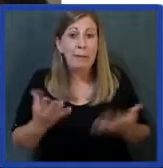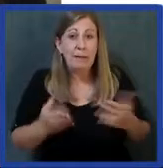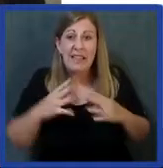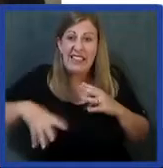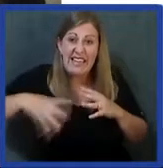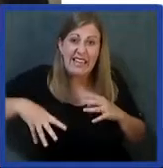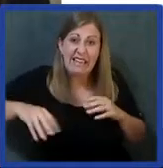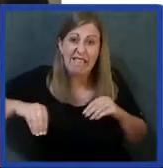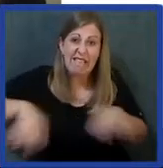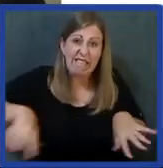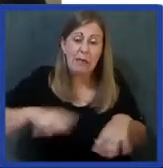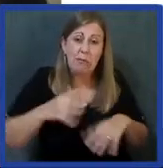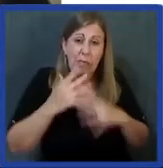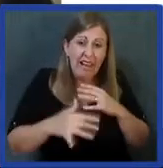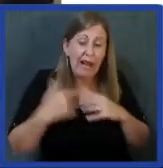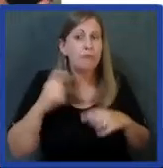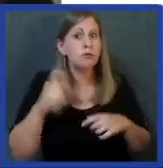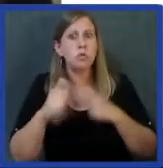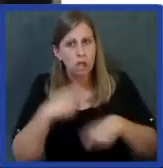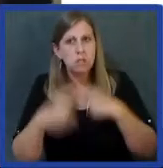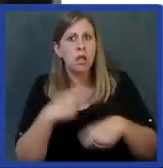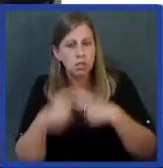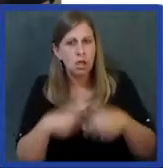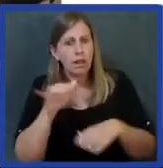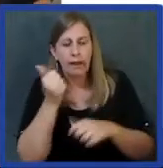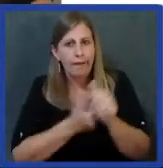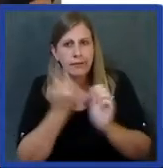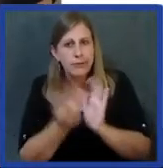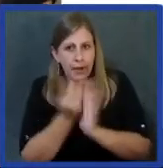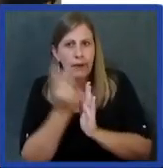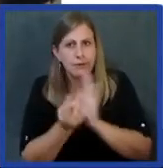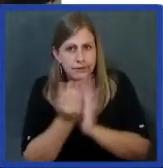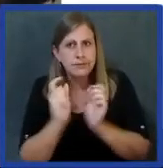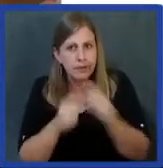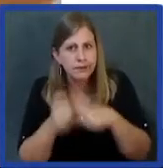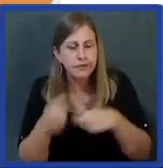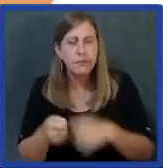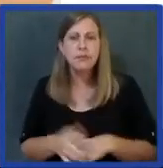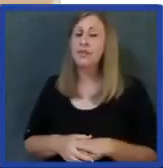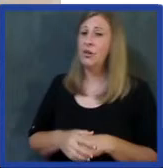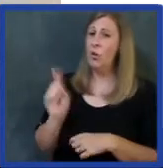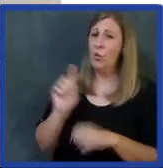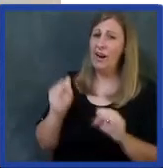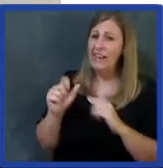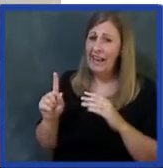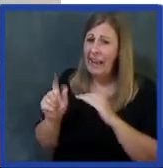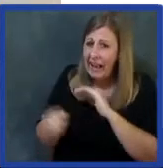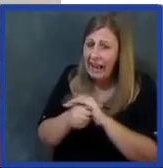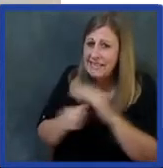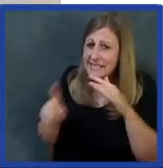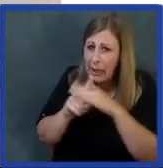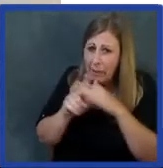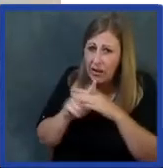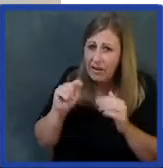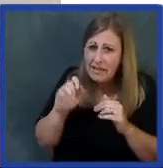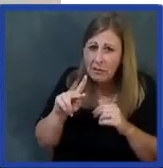about leaking or like changing my pads like constantly, like after every couple of hours. Where am I gonna hide my tampon as